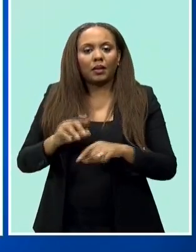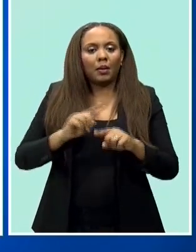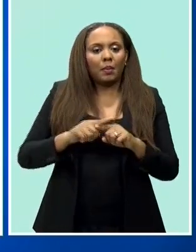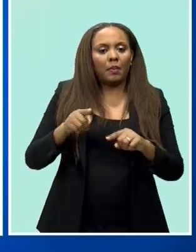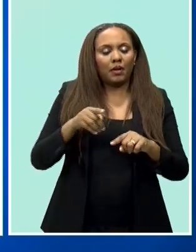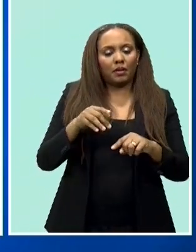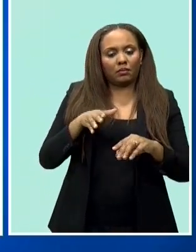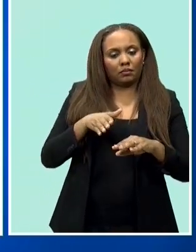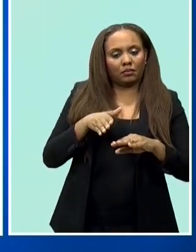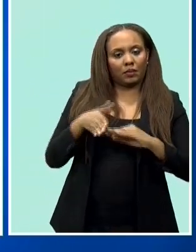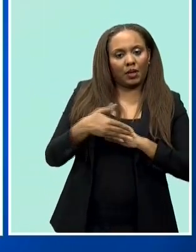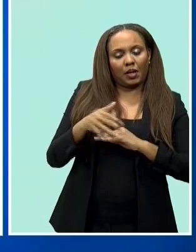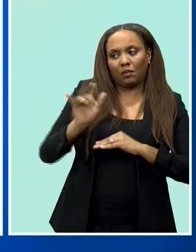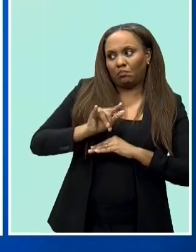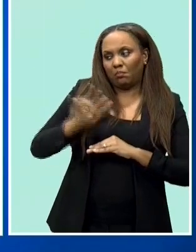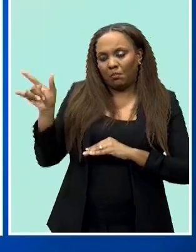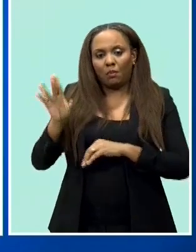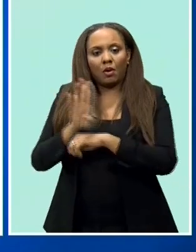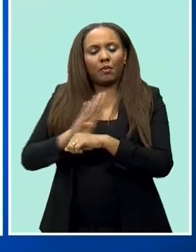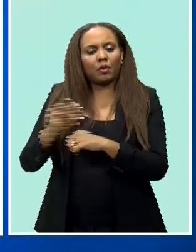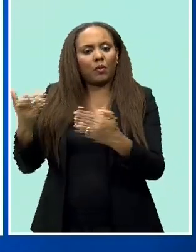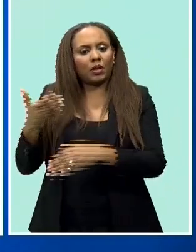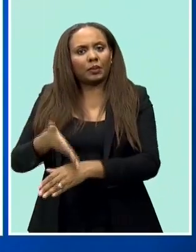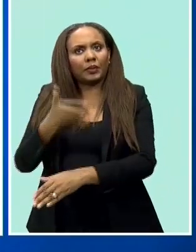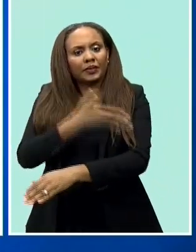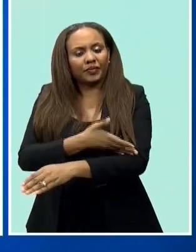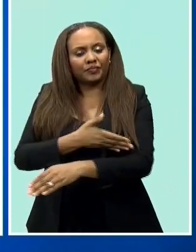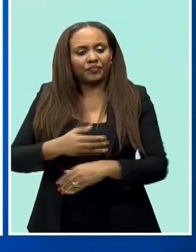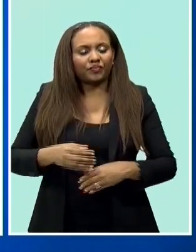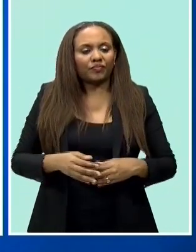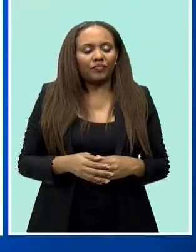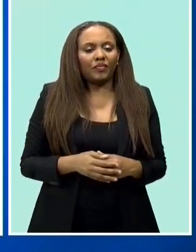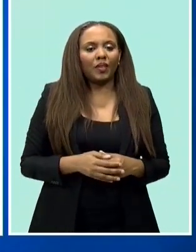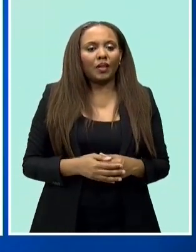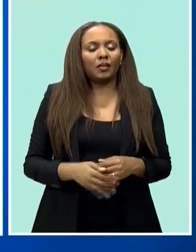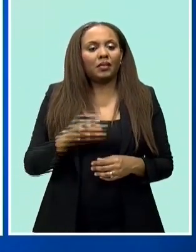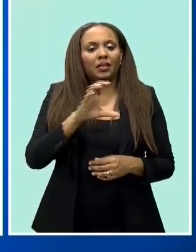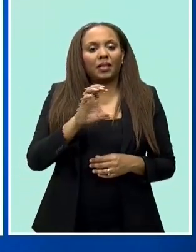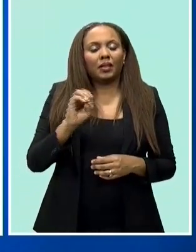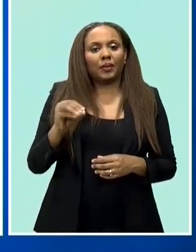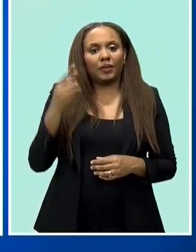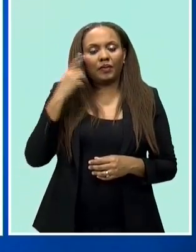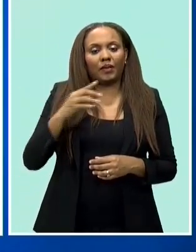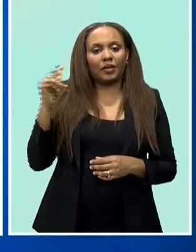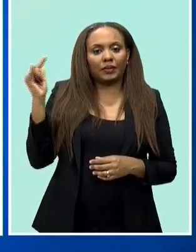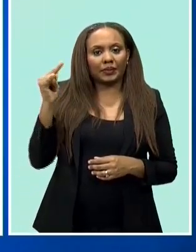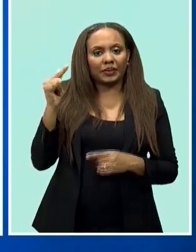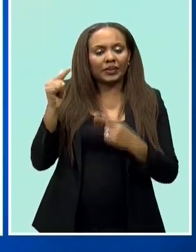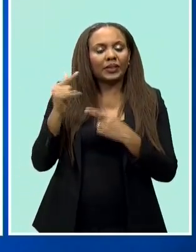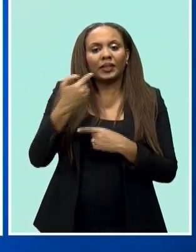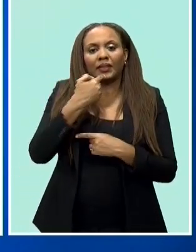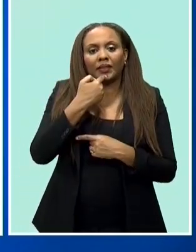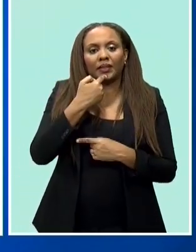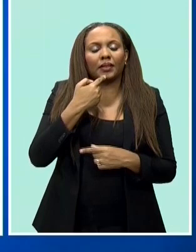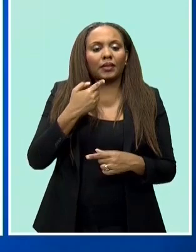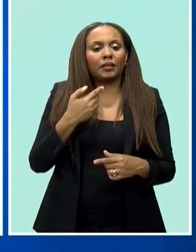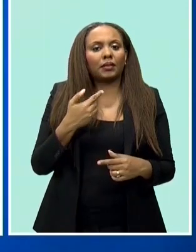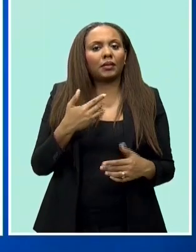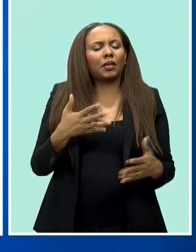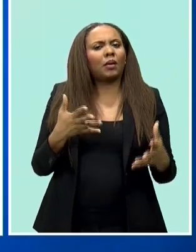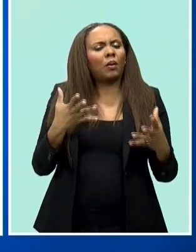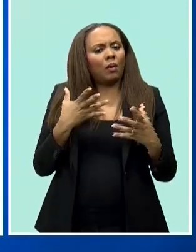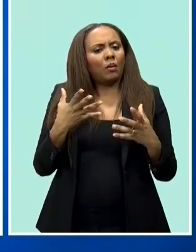representation of that connectivity that we intend to improve on. Chief Executive Officer of Caribbean Airlines, Garvin Medera, goes further to